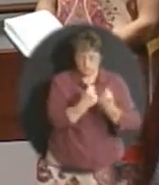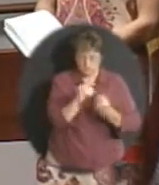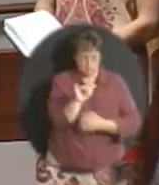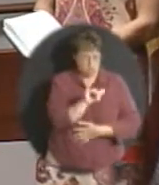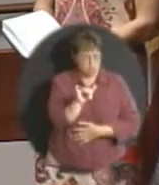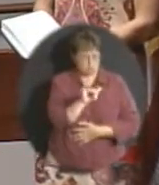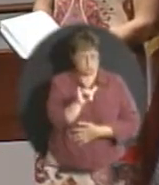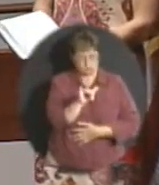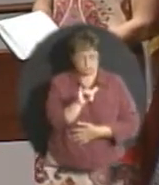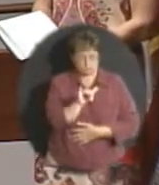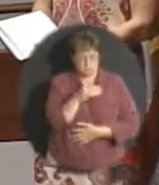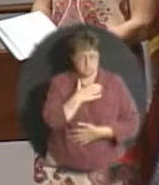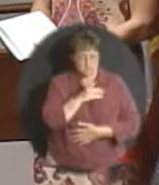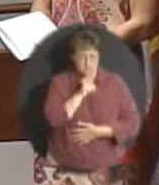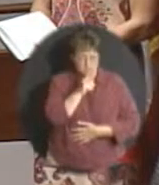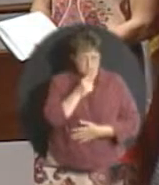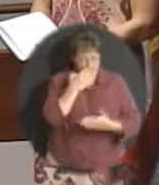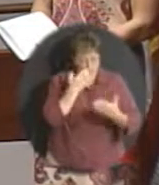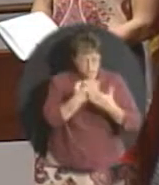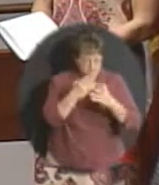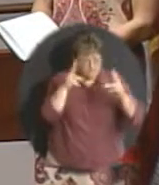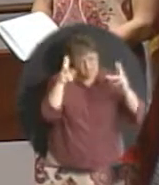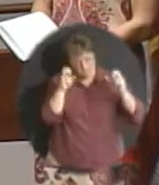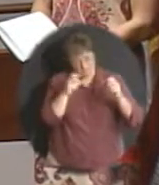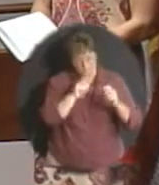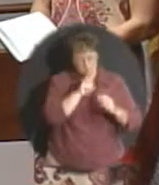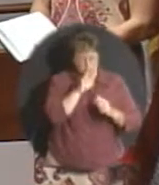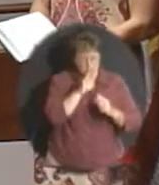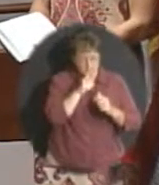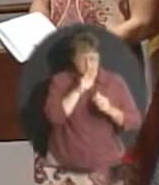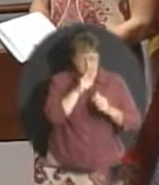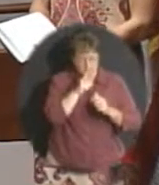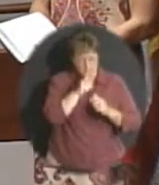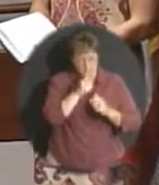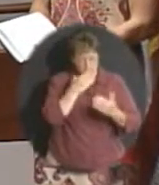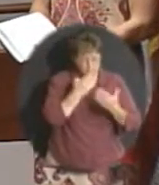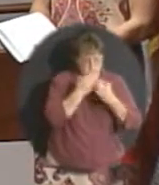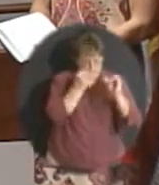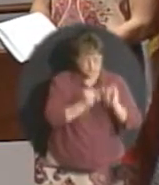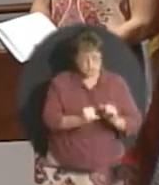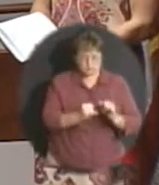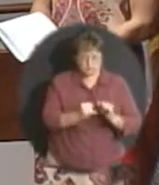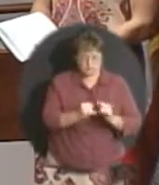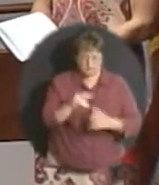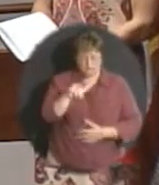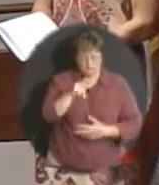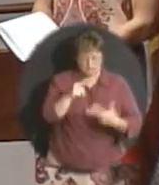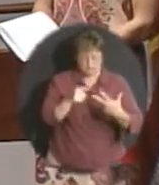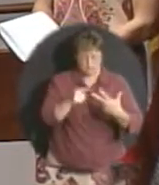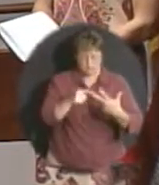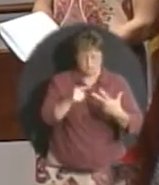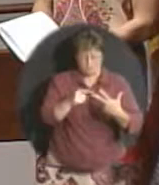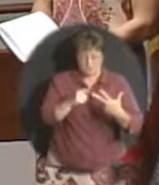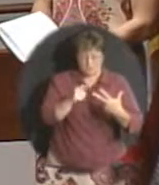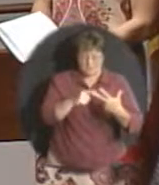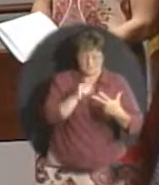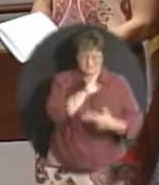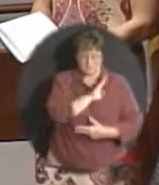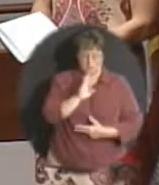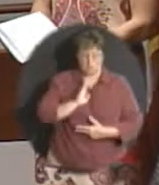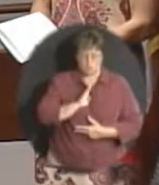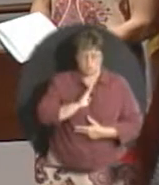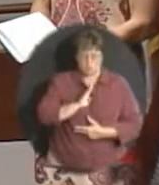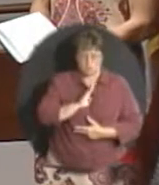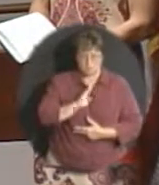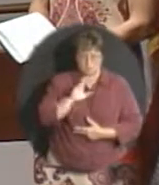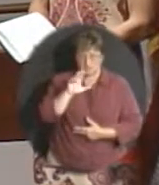A great team and a great dedicated group of individuals. And then thirdly, I'd like to thank the board. As Amy mentioned,